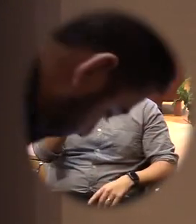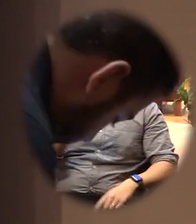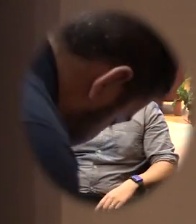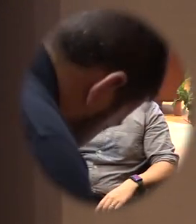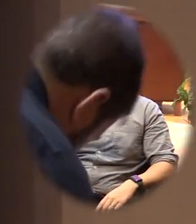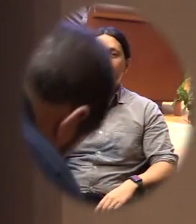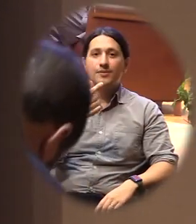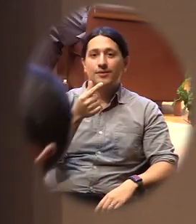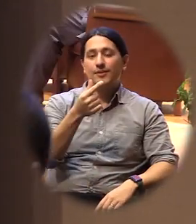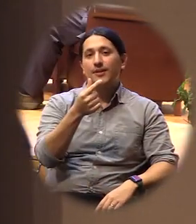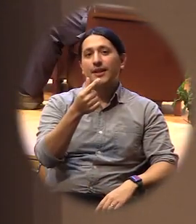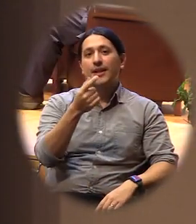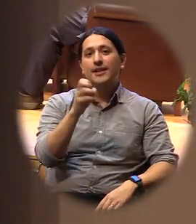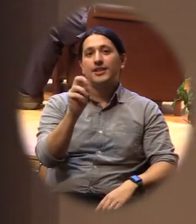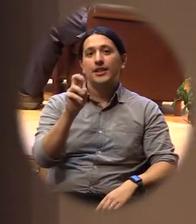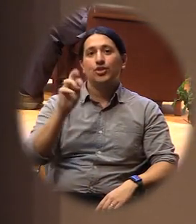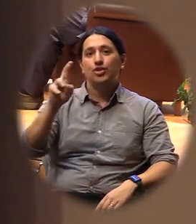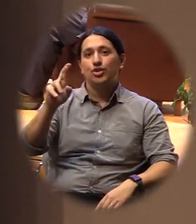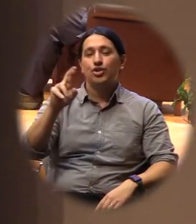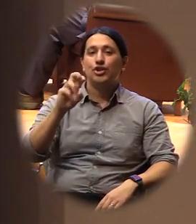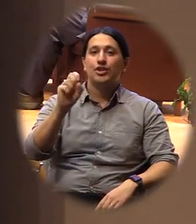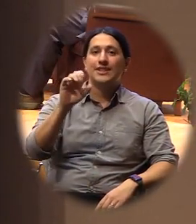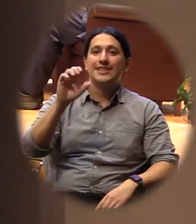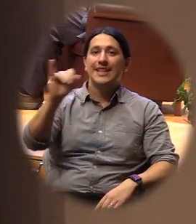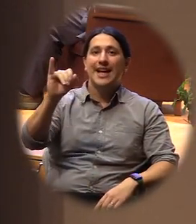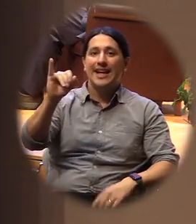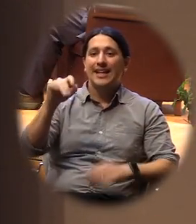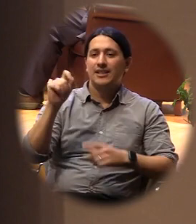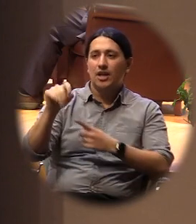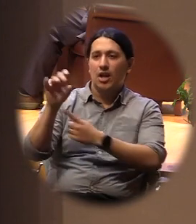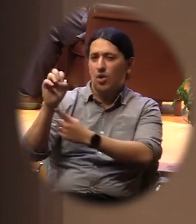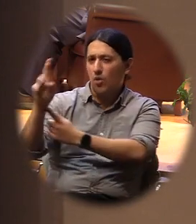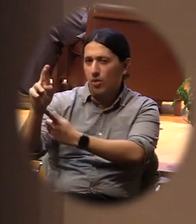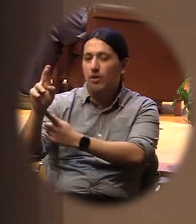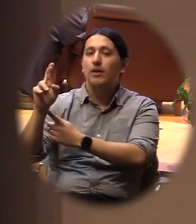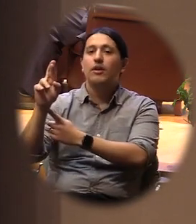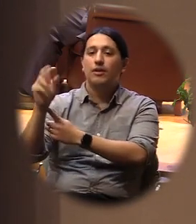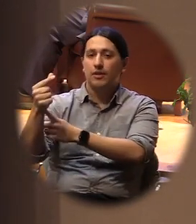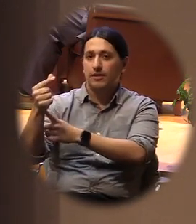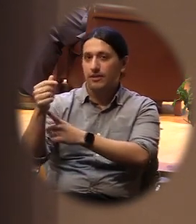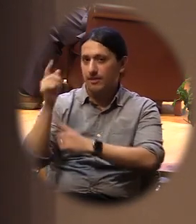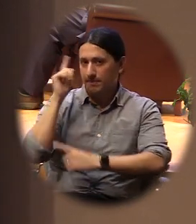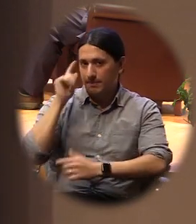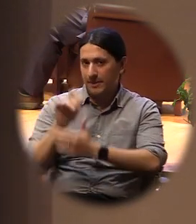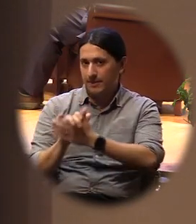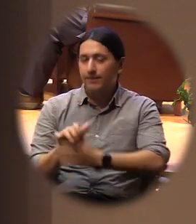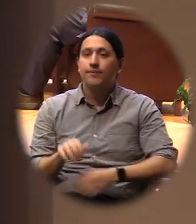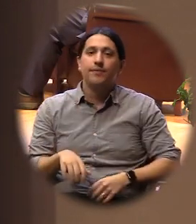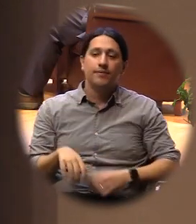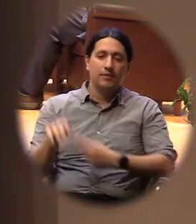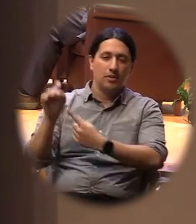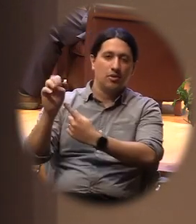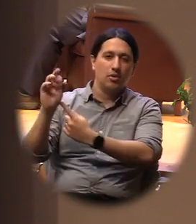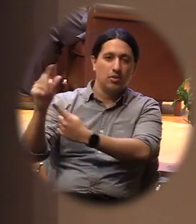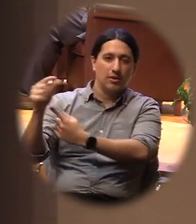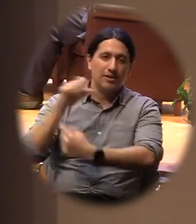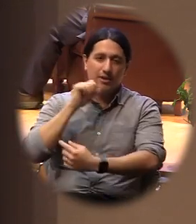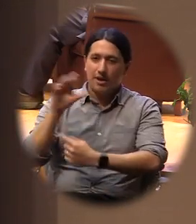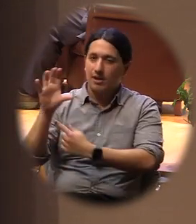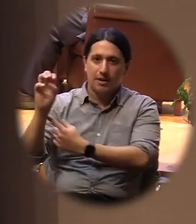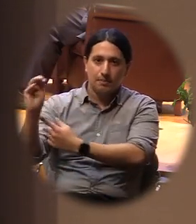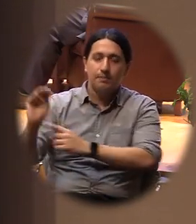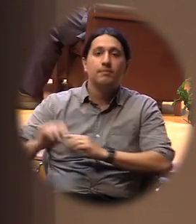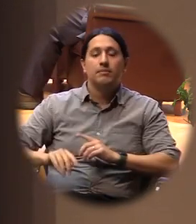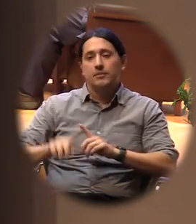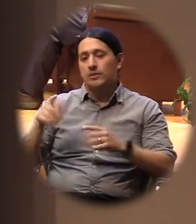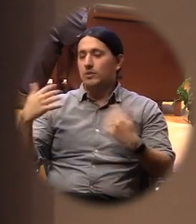is it I think we're in org we're either an order or a net okay anyway it's just a very rich um Rich